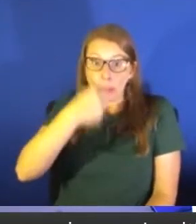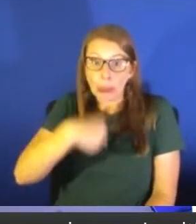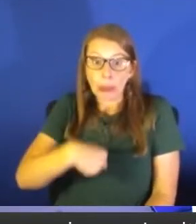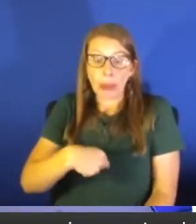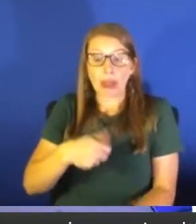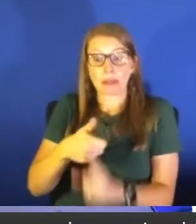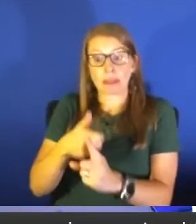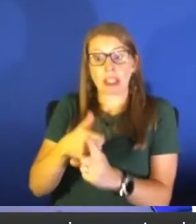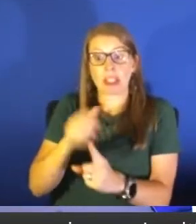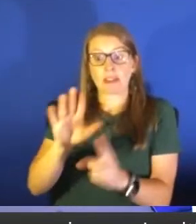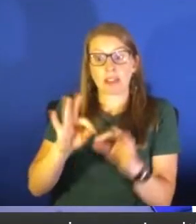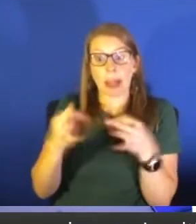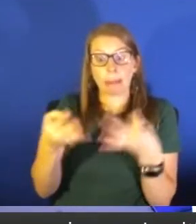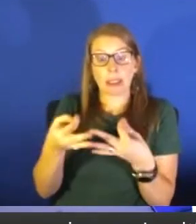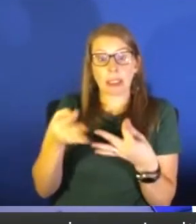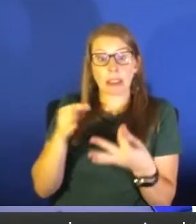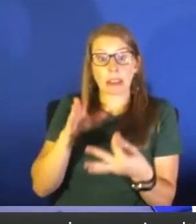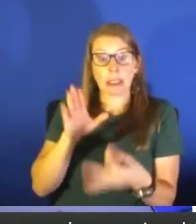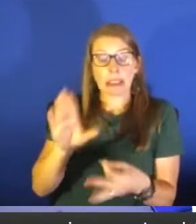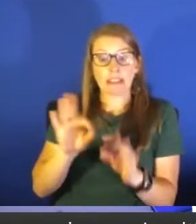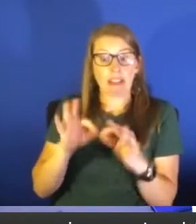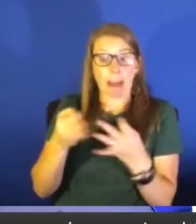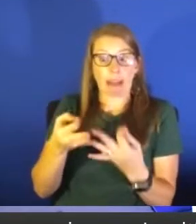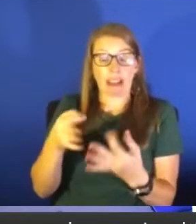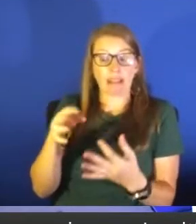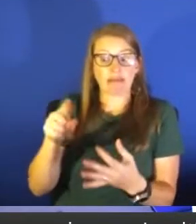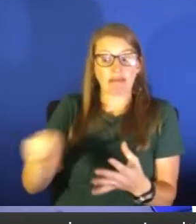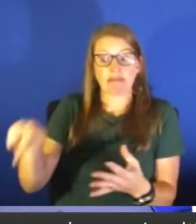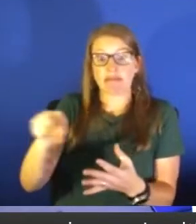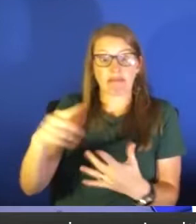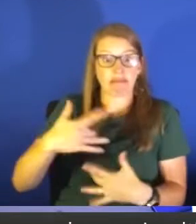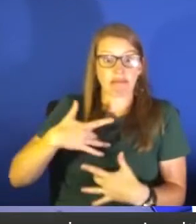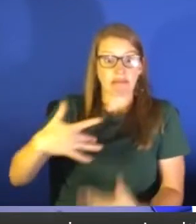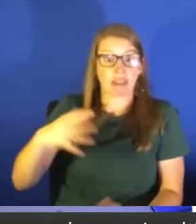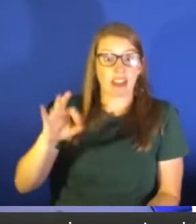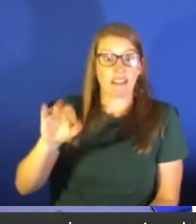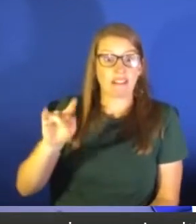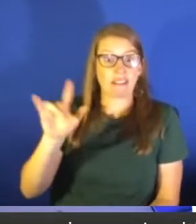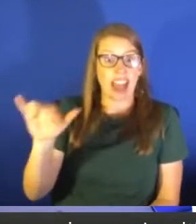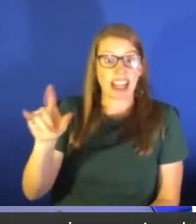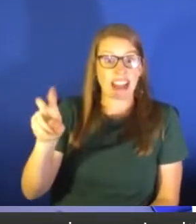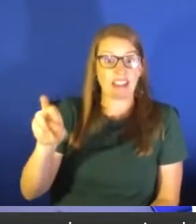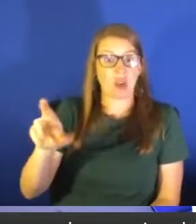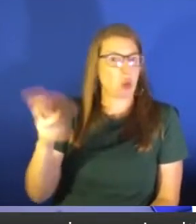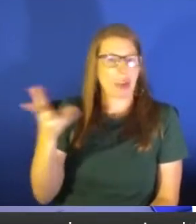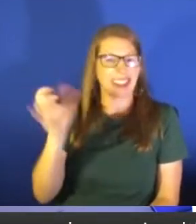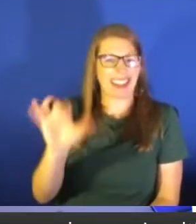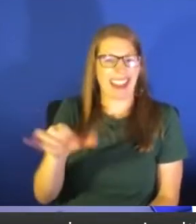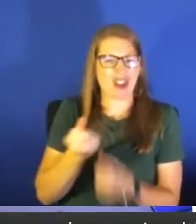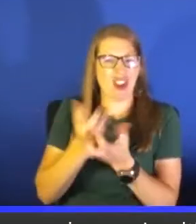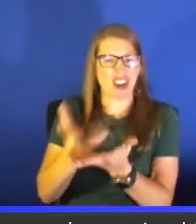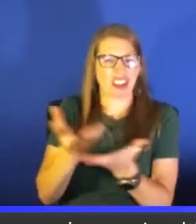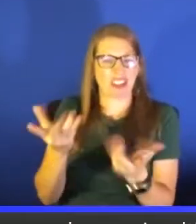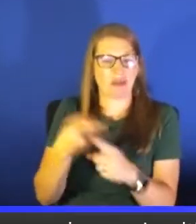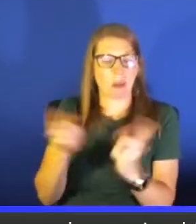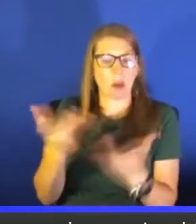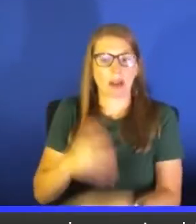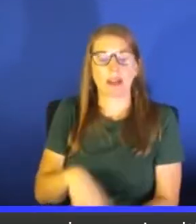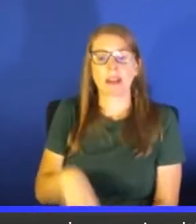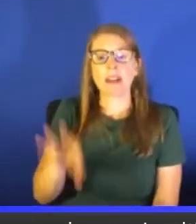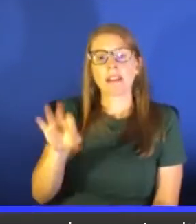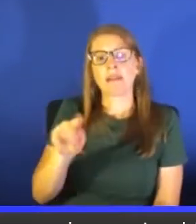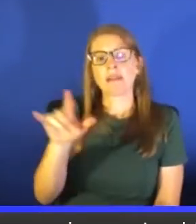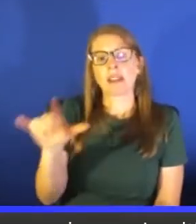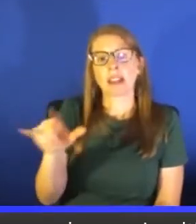his side of the family has a tendency to have fatty liver. What is it and what causes it? So fatty liver is actually part of a